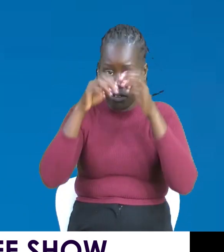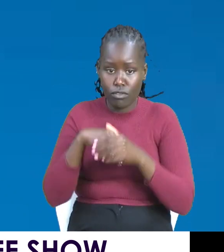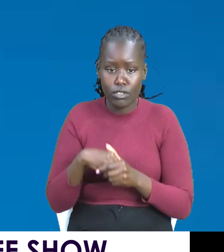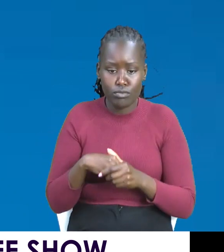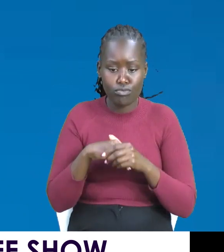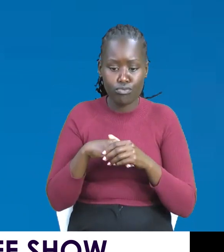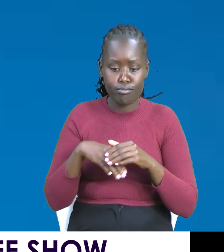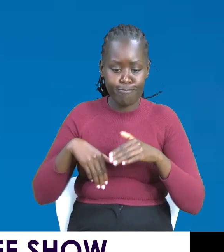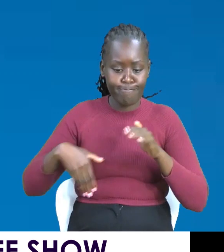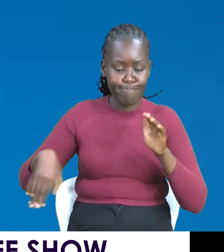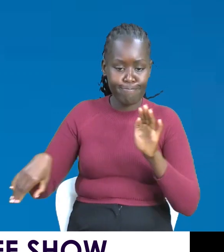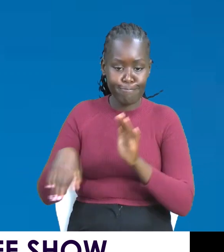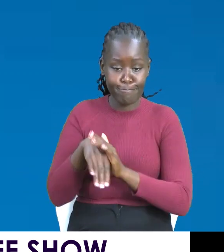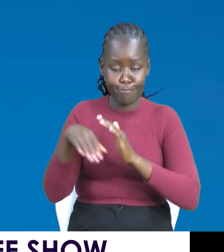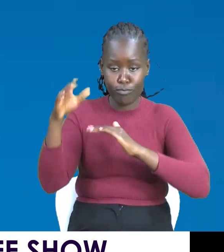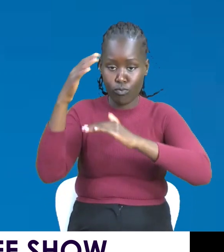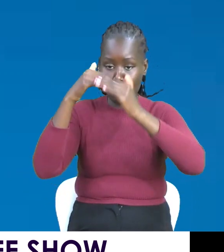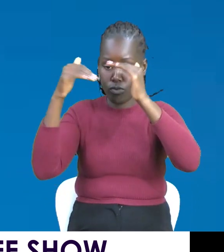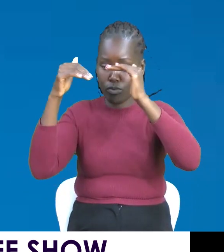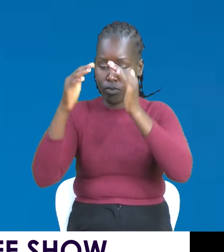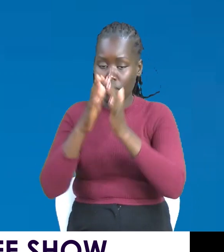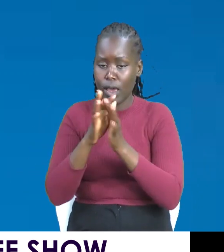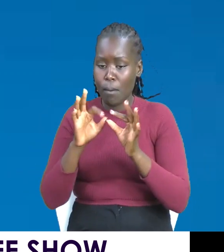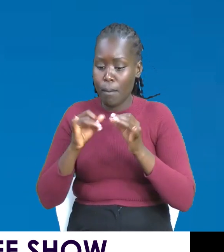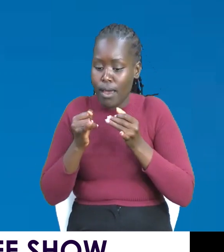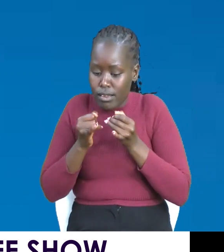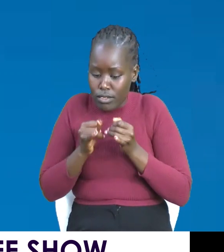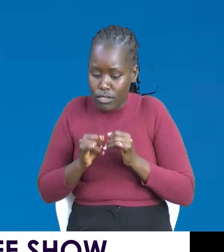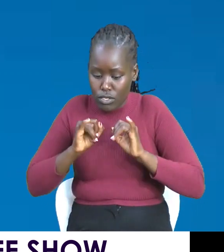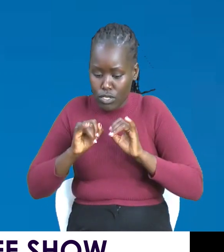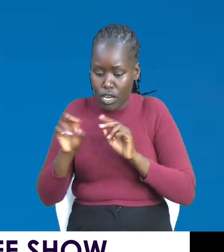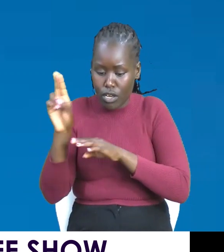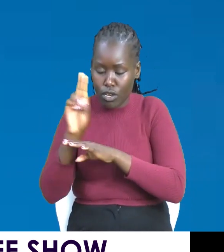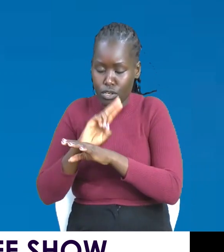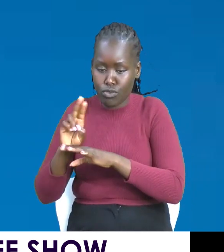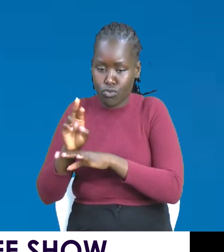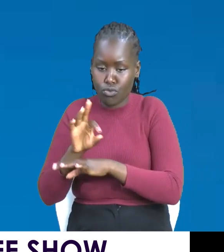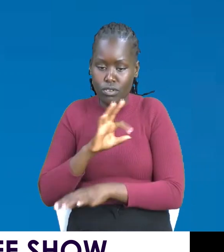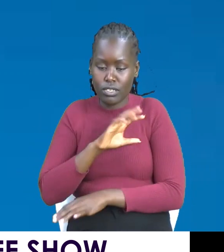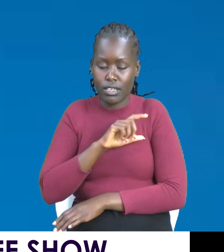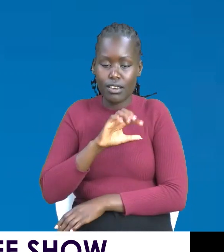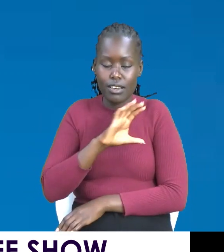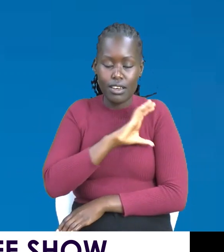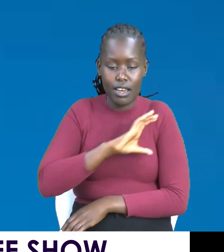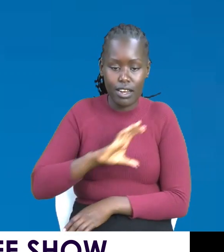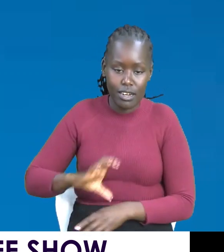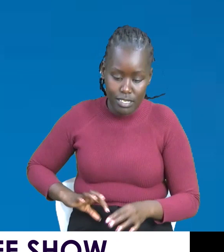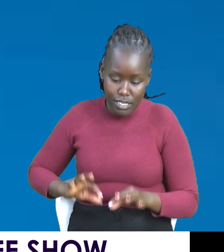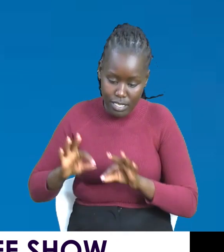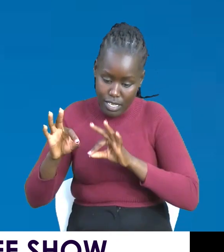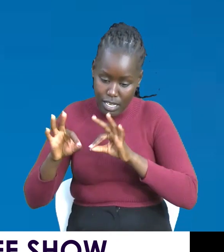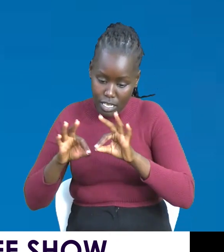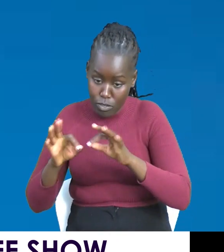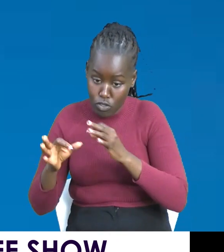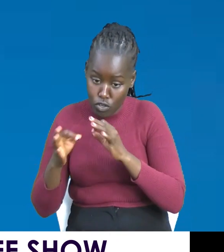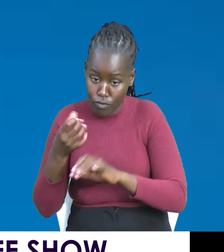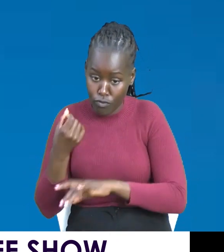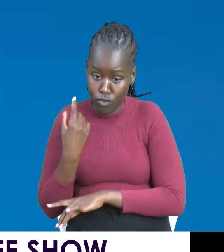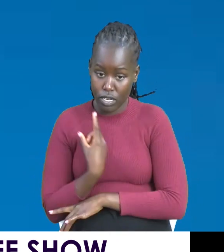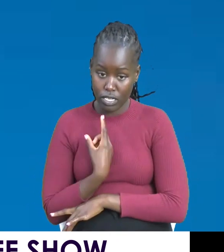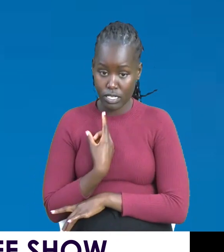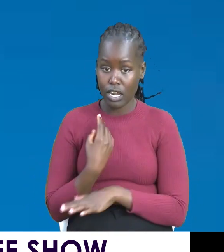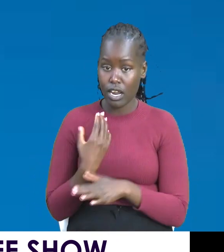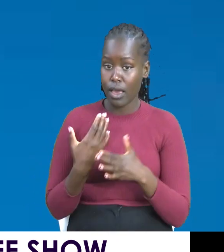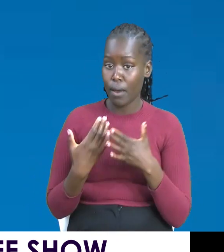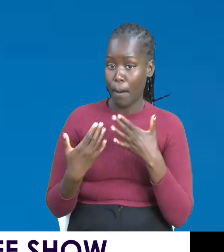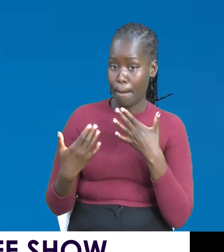heaven. I'm trying to use the description of the Christianity, if only you could understand this, so that we may